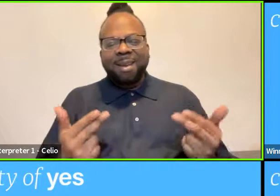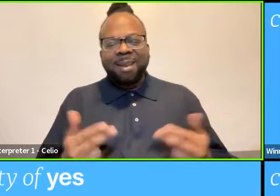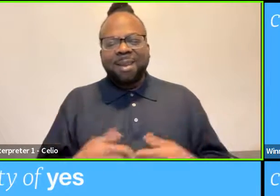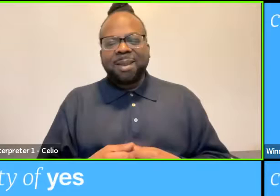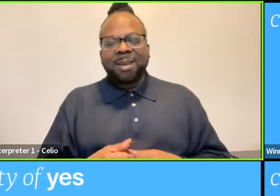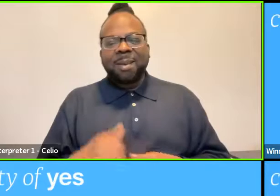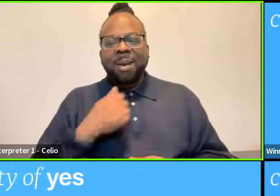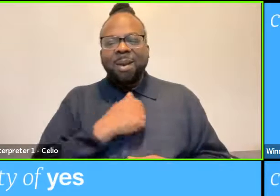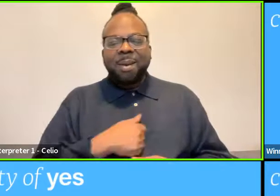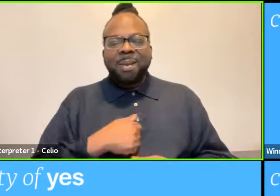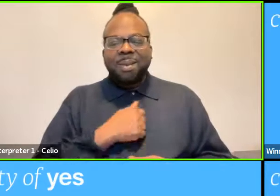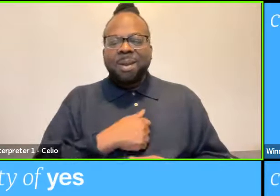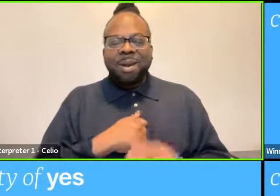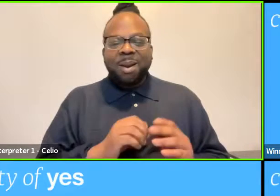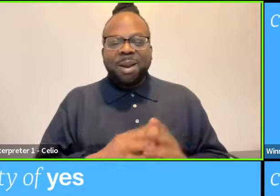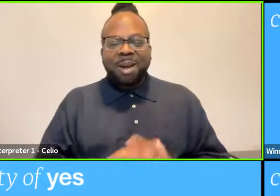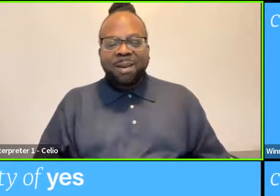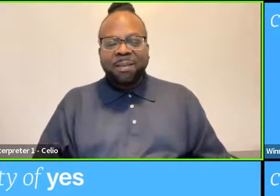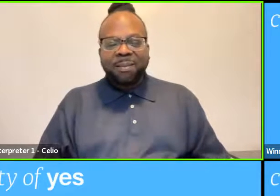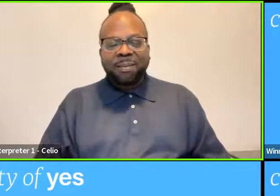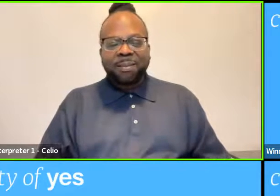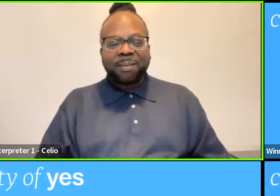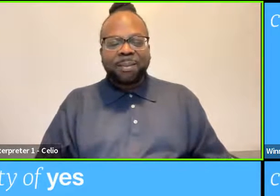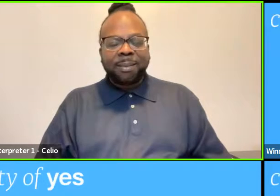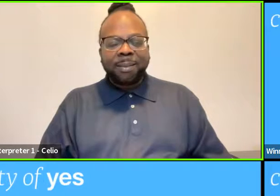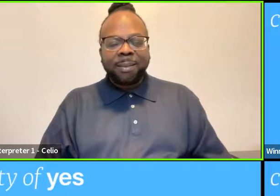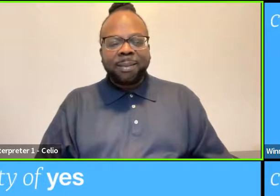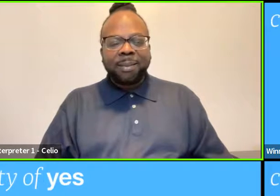Sorry, team, if we could go to Lucy.